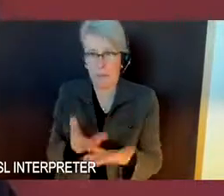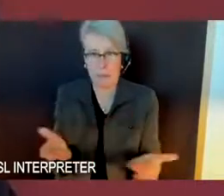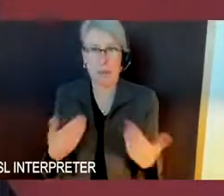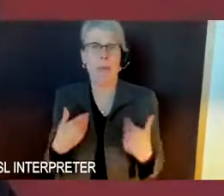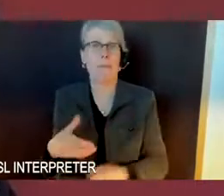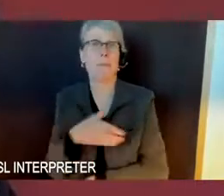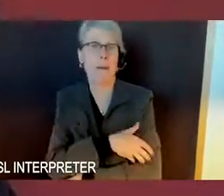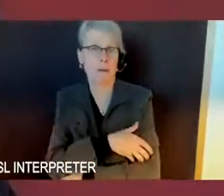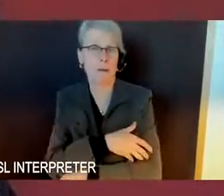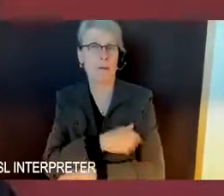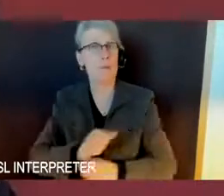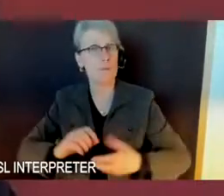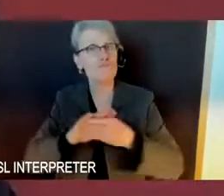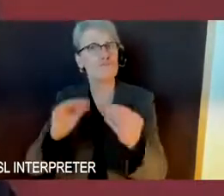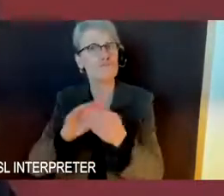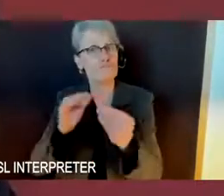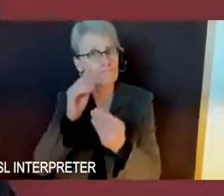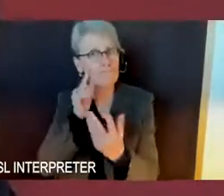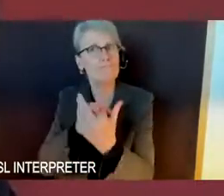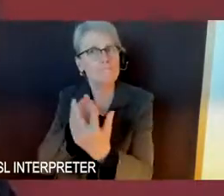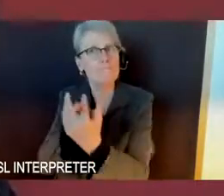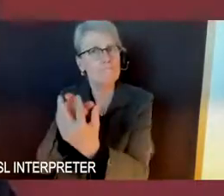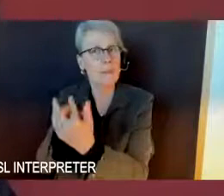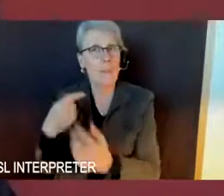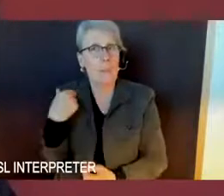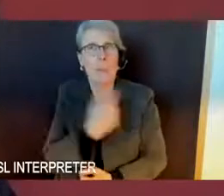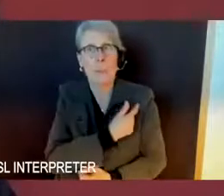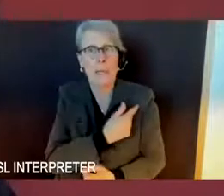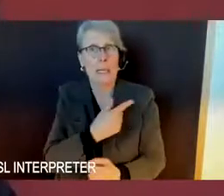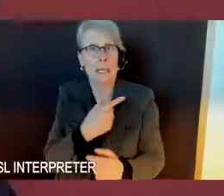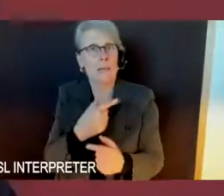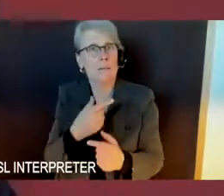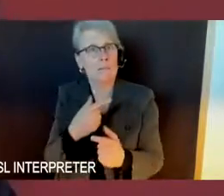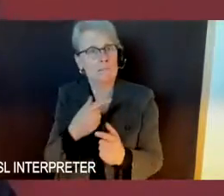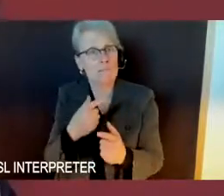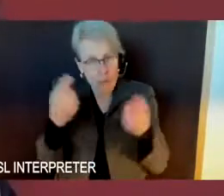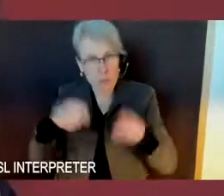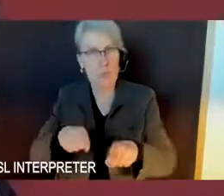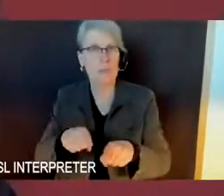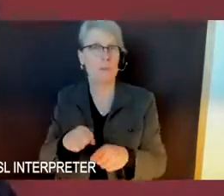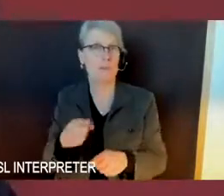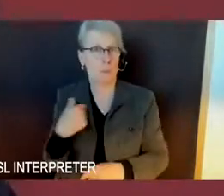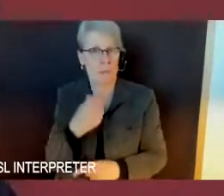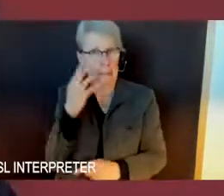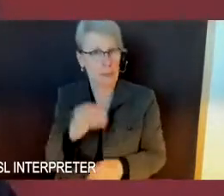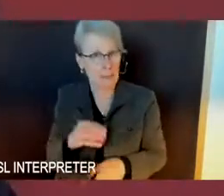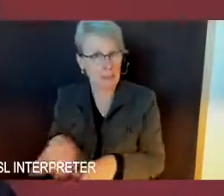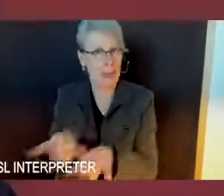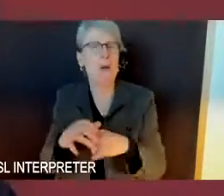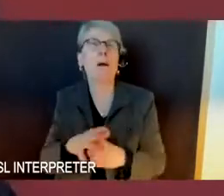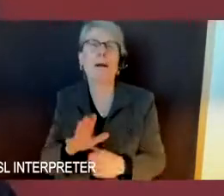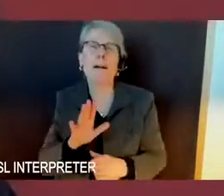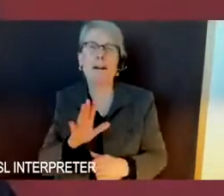a grassroots community to vocalize issues that we collectively agree on and share.